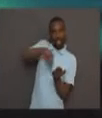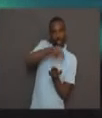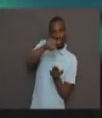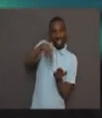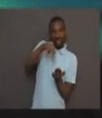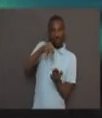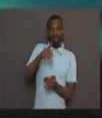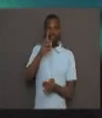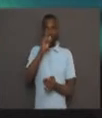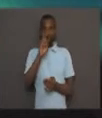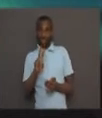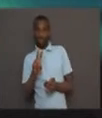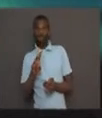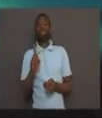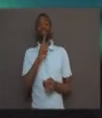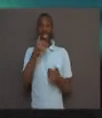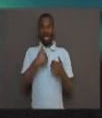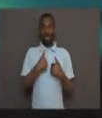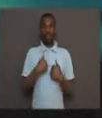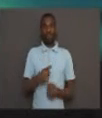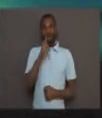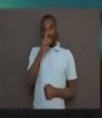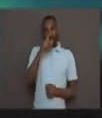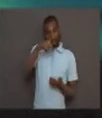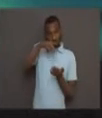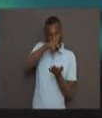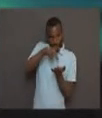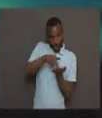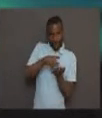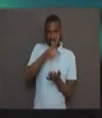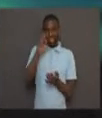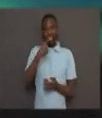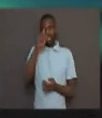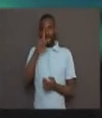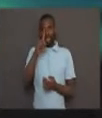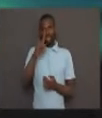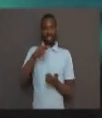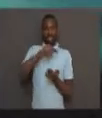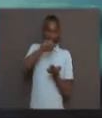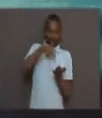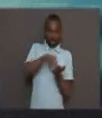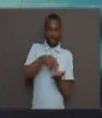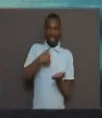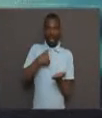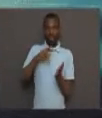of deuterium contains 1 proton and 1 neutron.